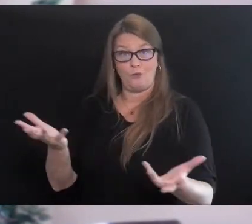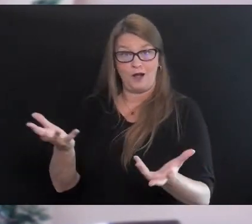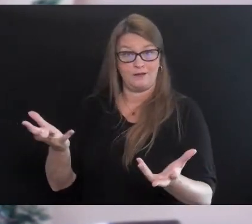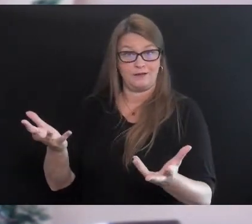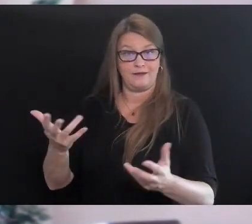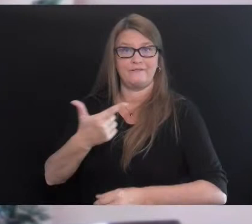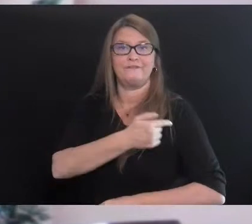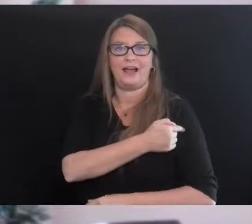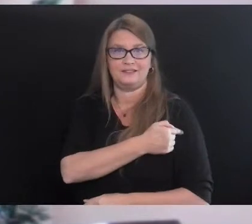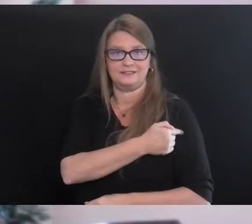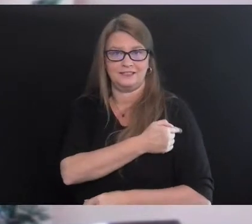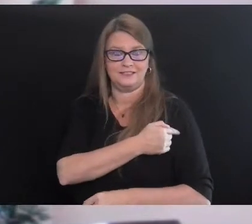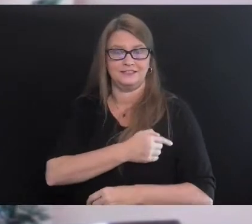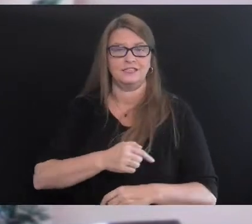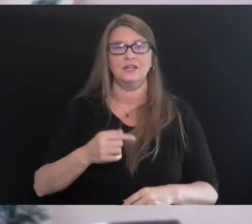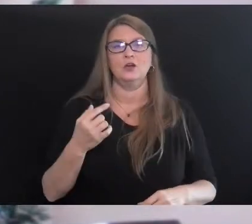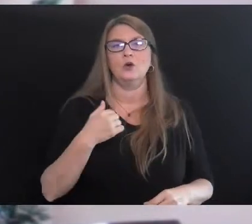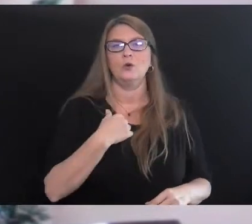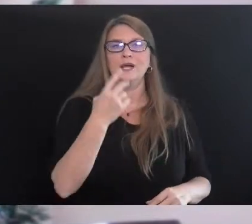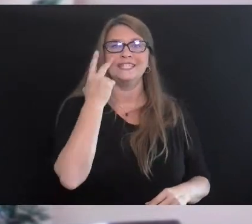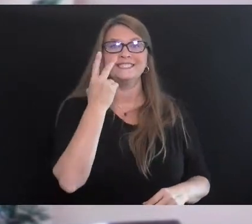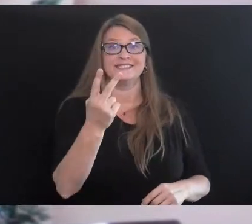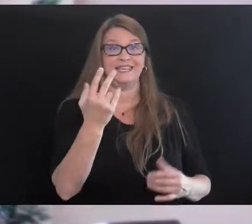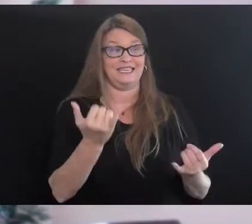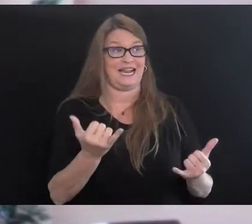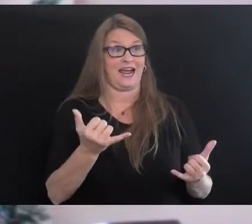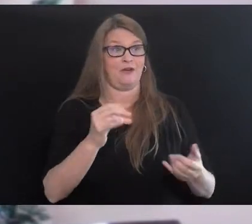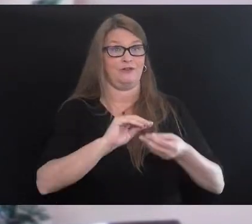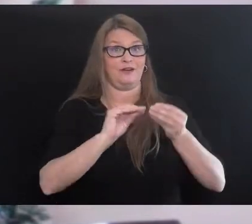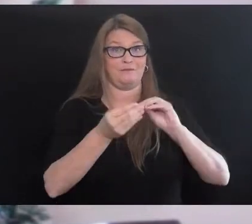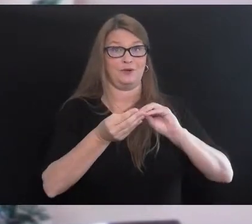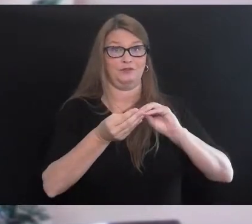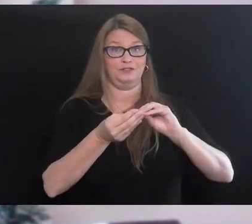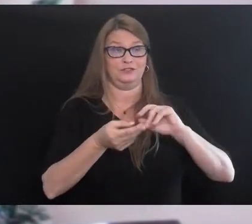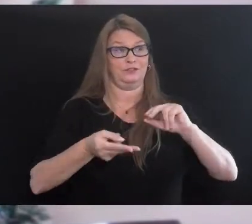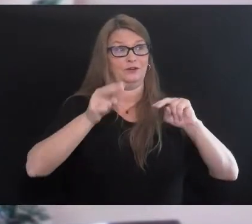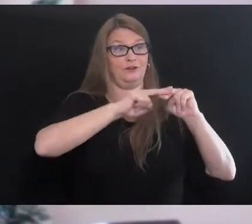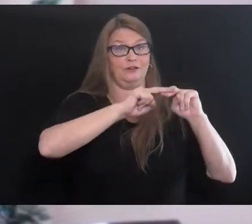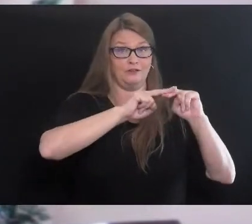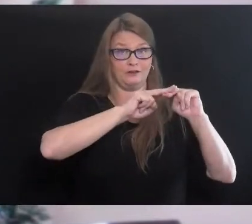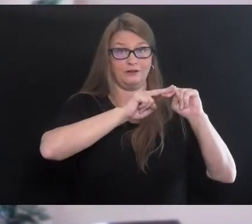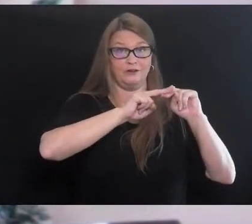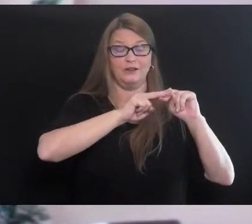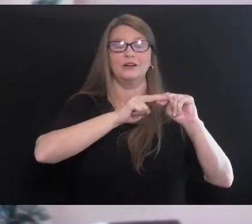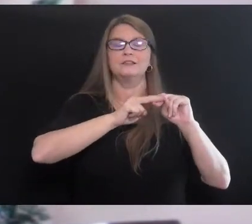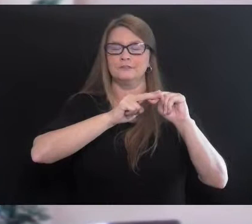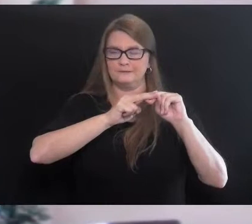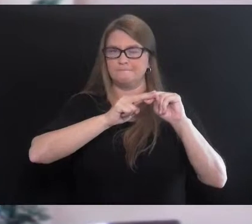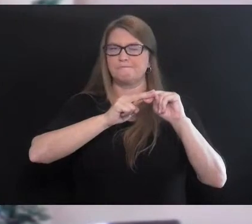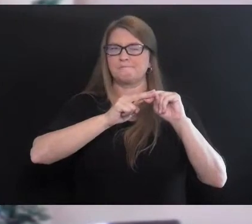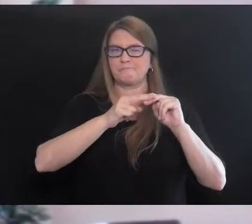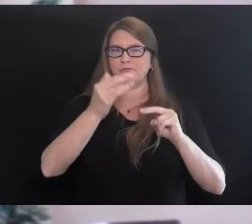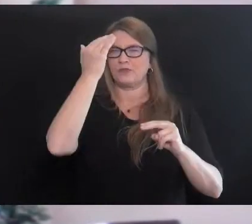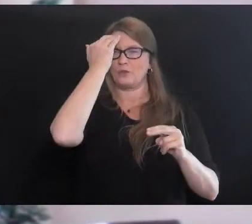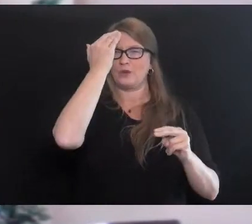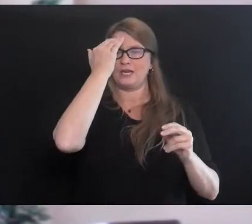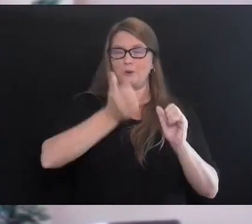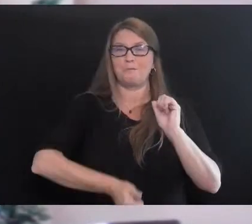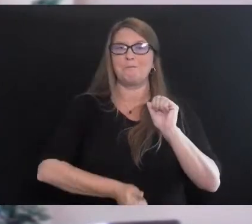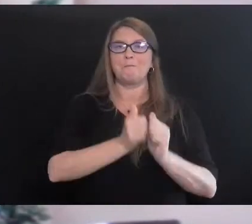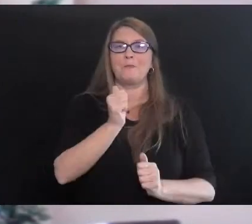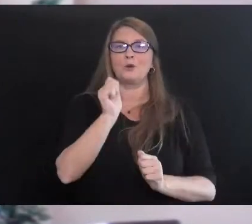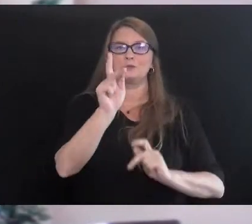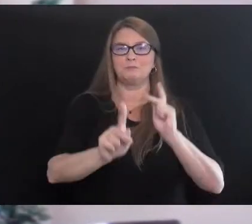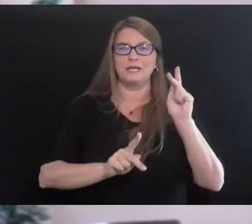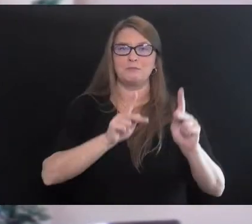we look at the uptake of the vaccines, we know that in our most vulnerable population,